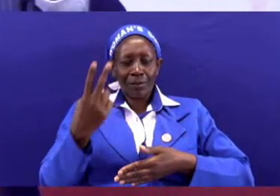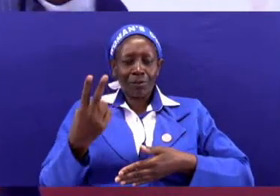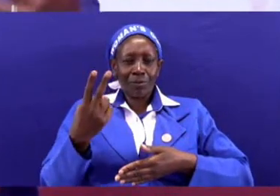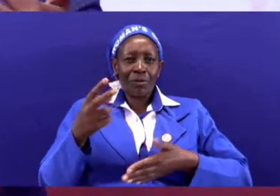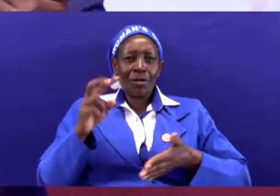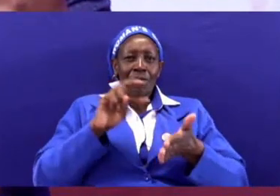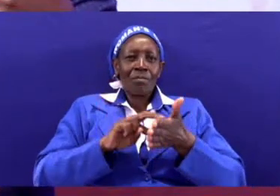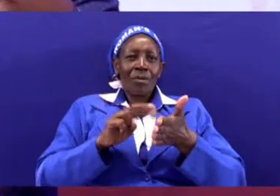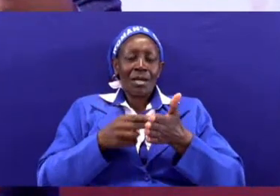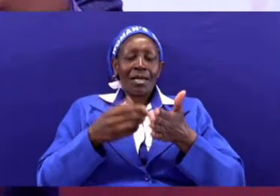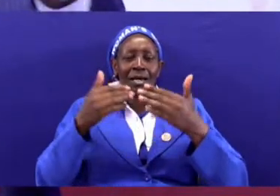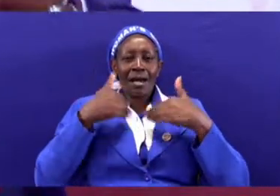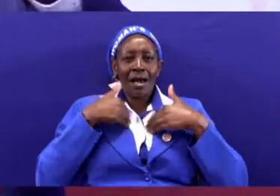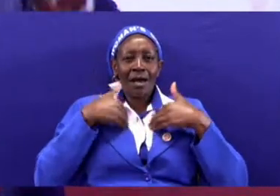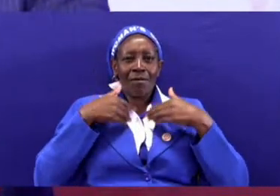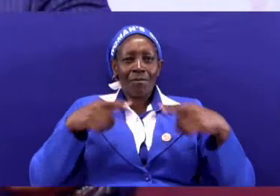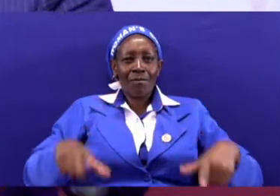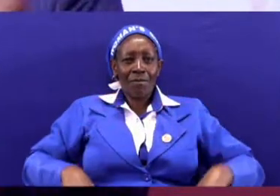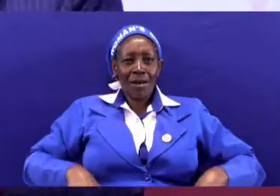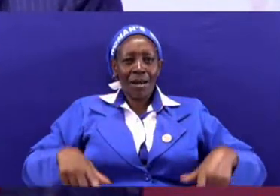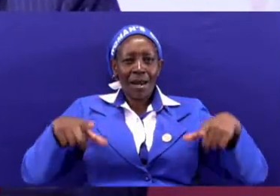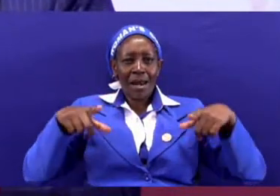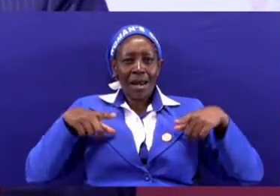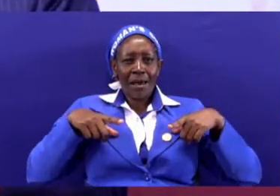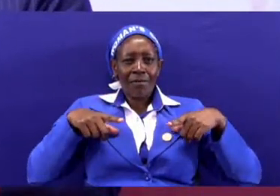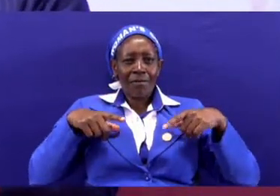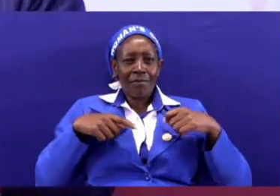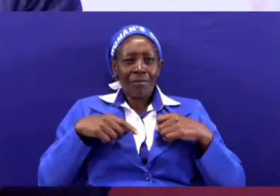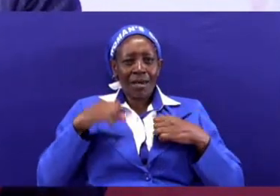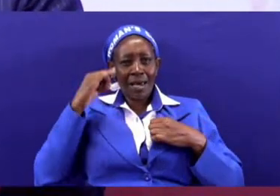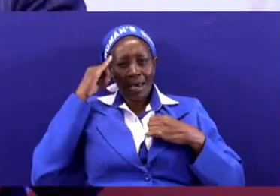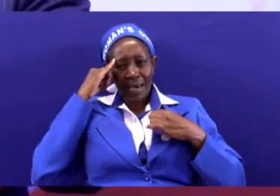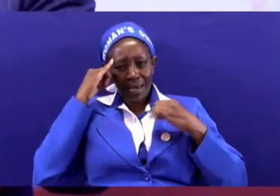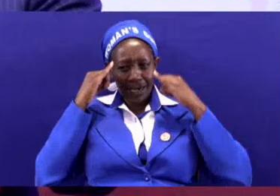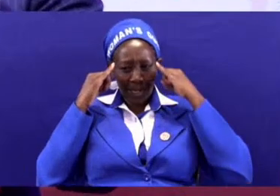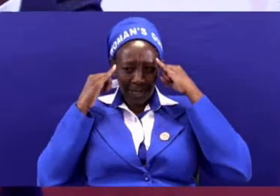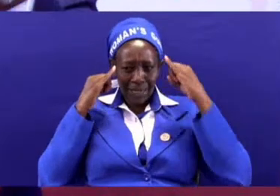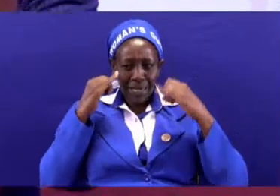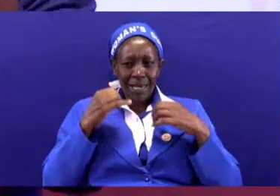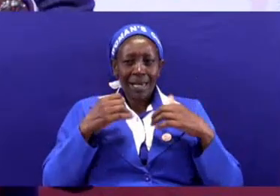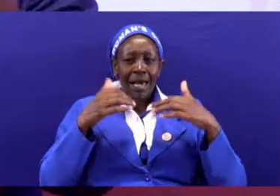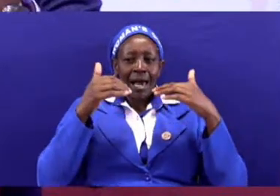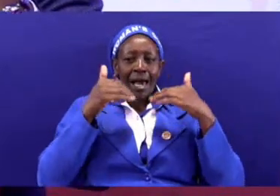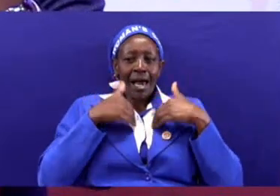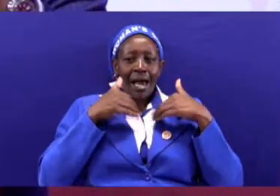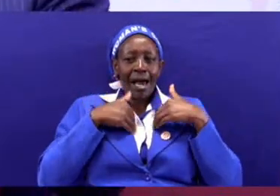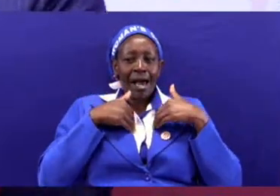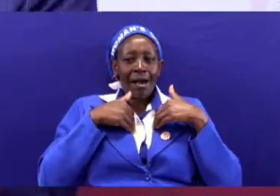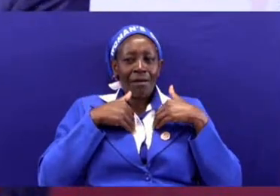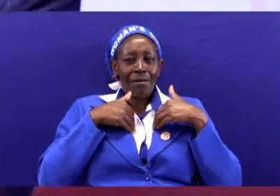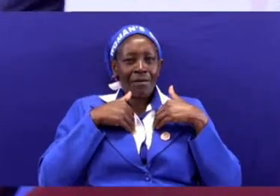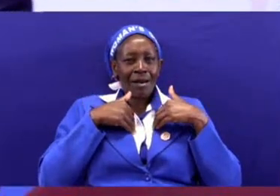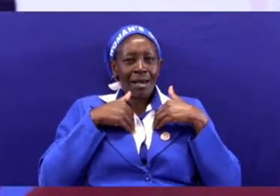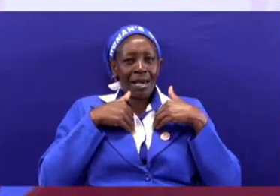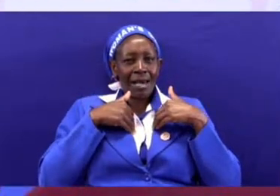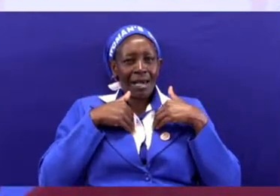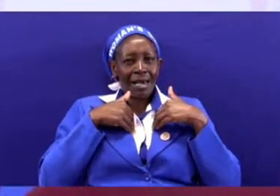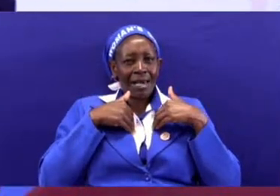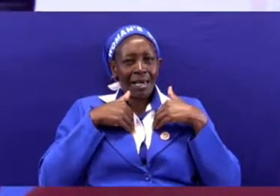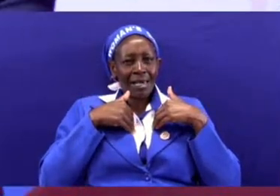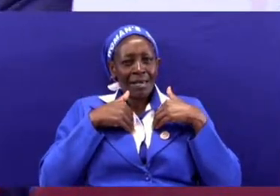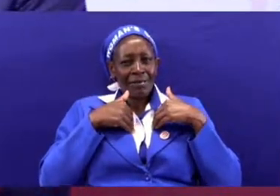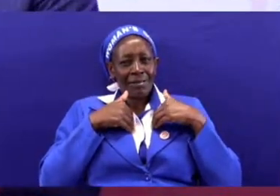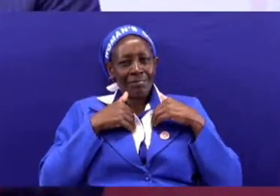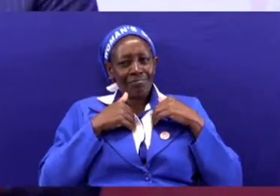by ministry and by ministry innovation, and we have ministry innovation that does not drive us